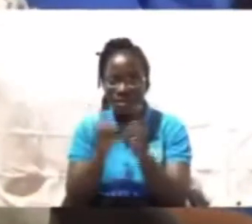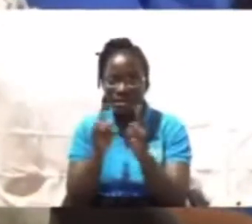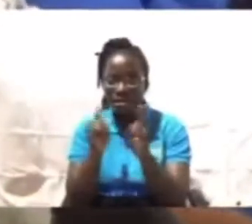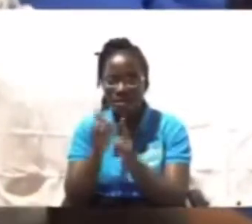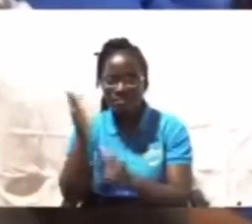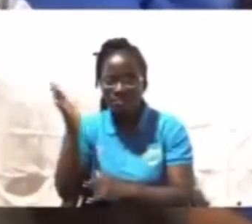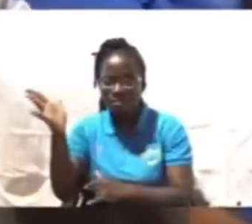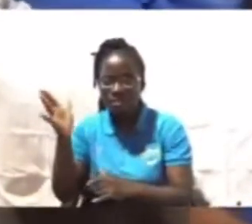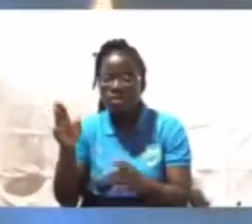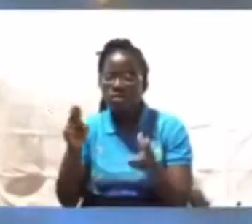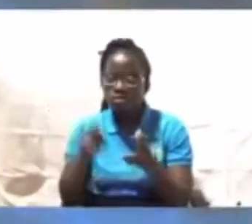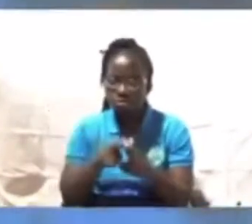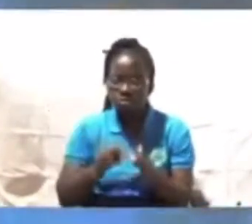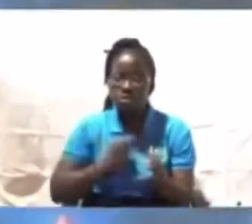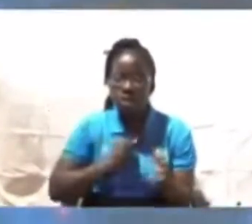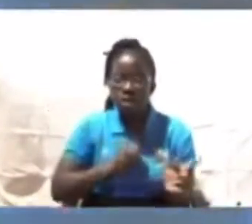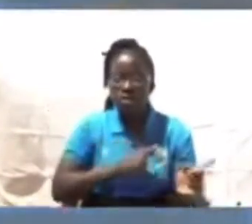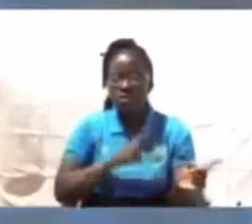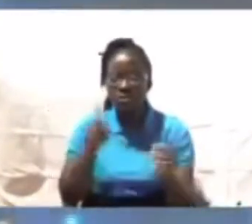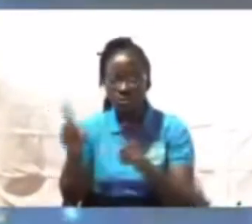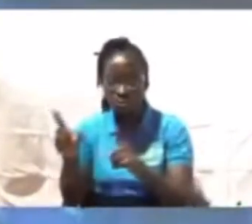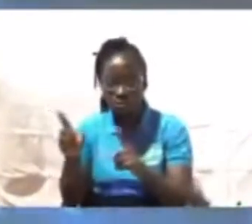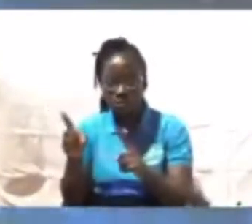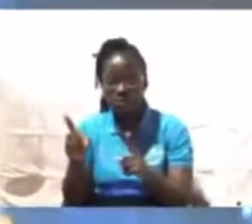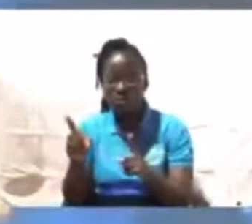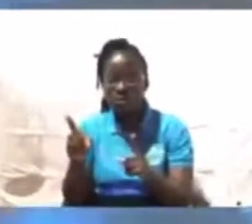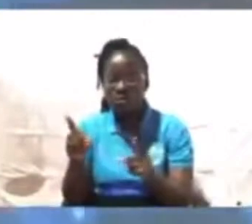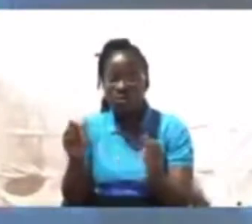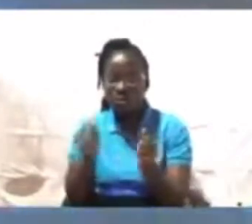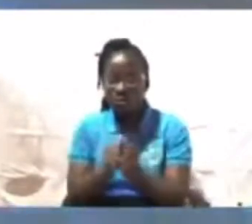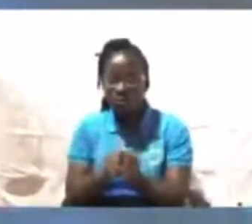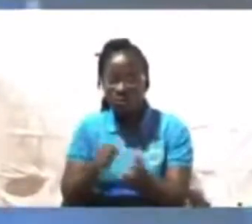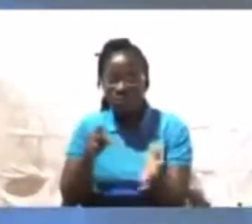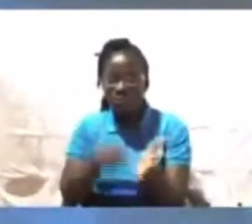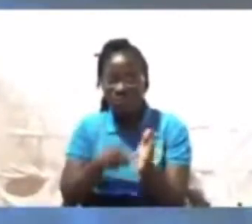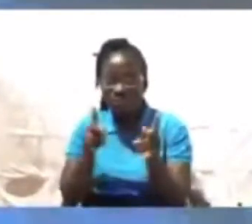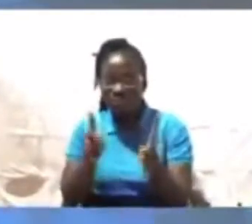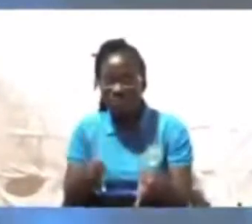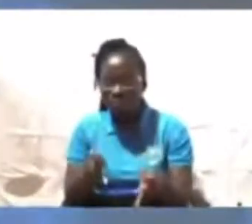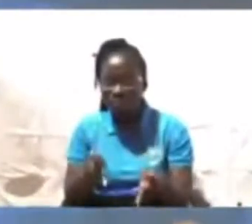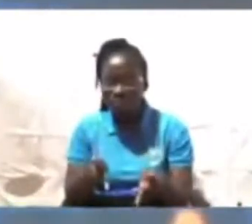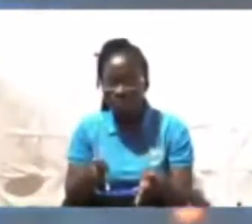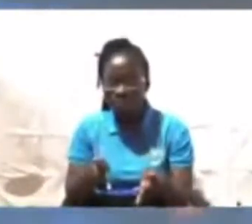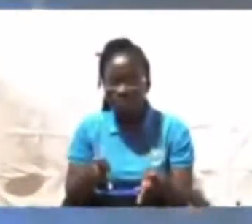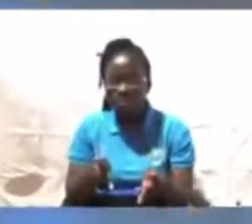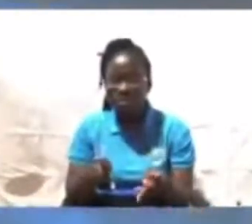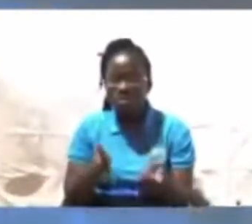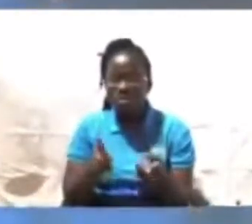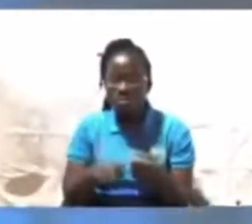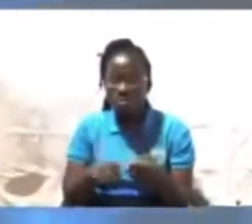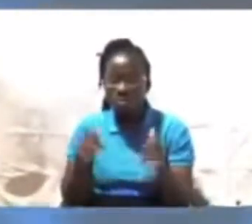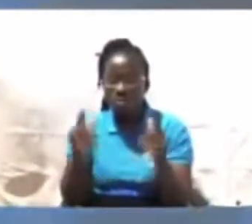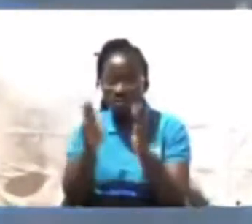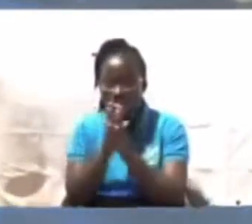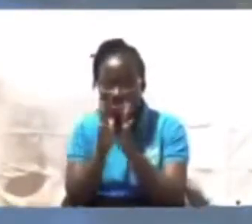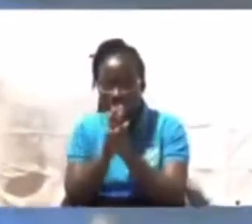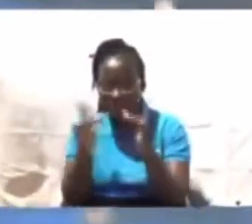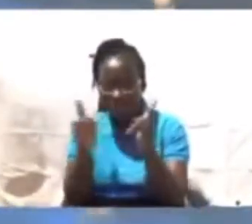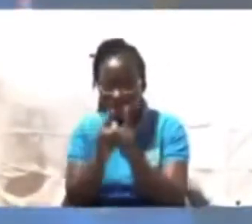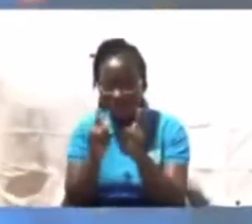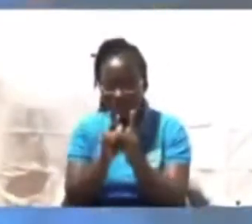akwa prayer camp ena yakwa sindro ne nyina ena o ma watena wo for 7 days aye fasting